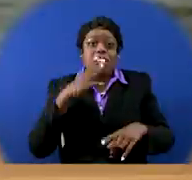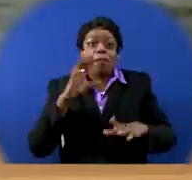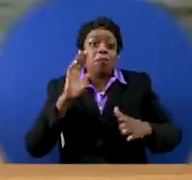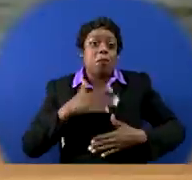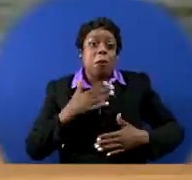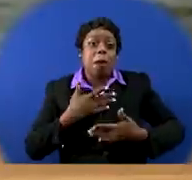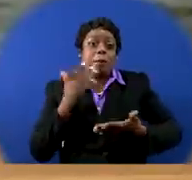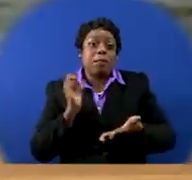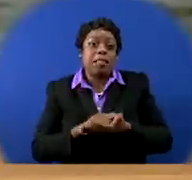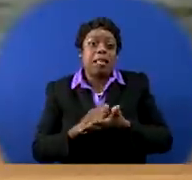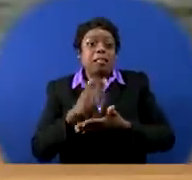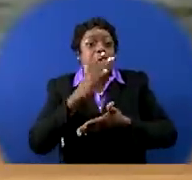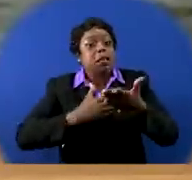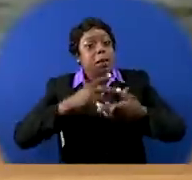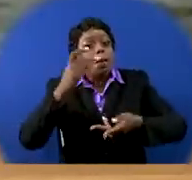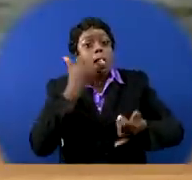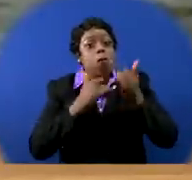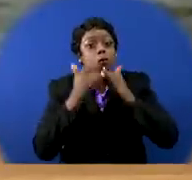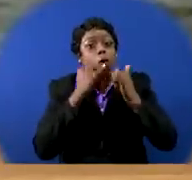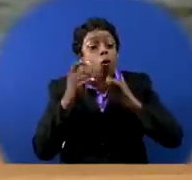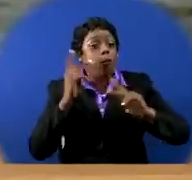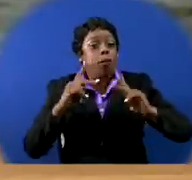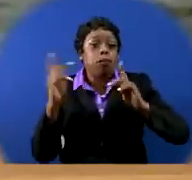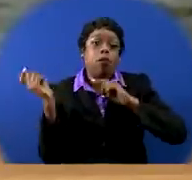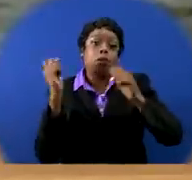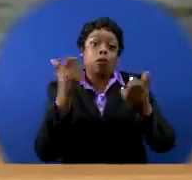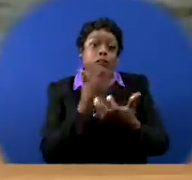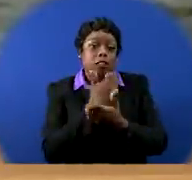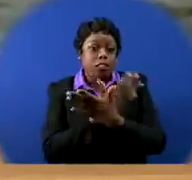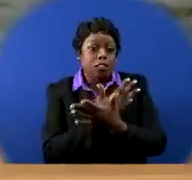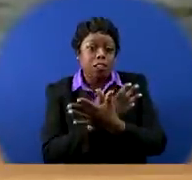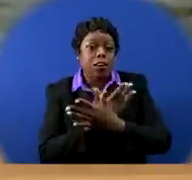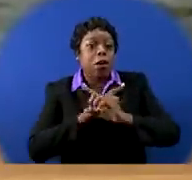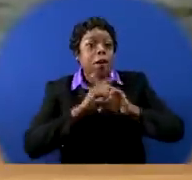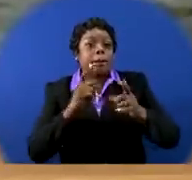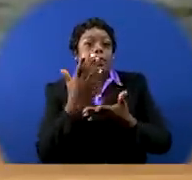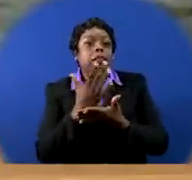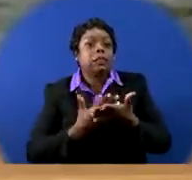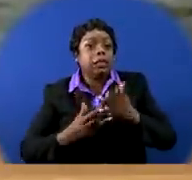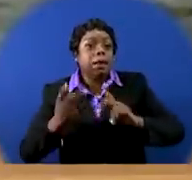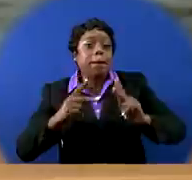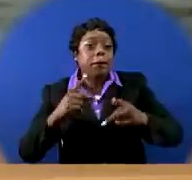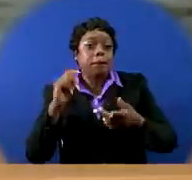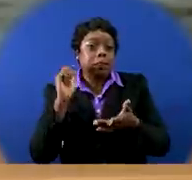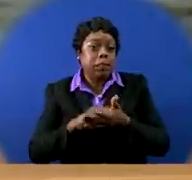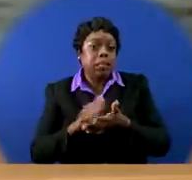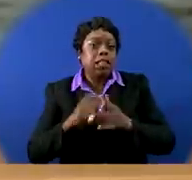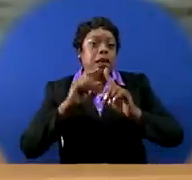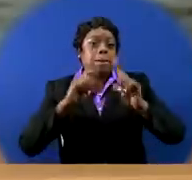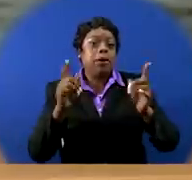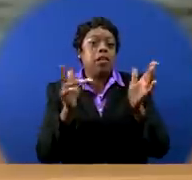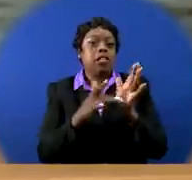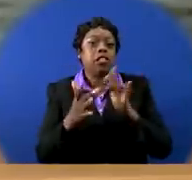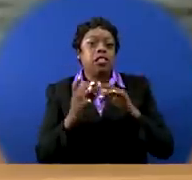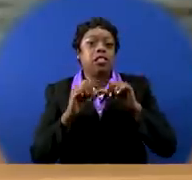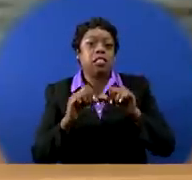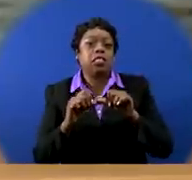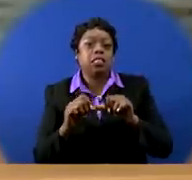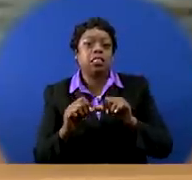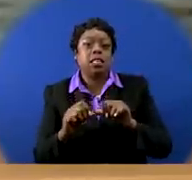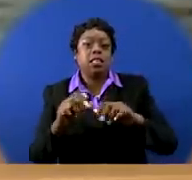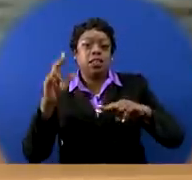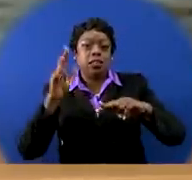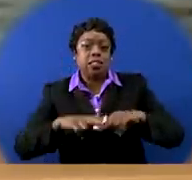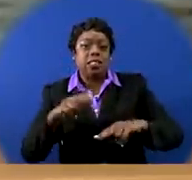him. There's some people who come and go. But I need somebody to testify that Jesus still sits high and he